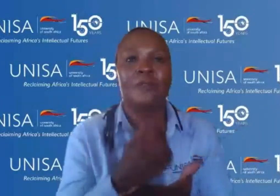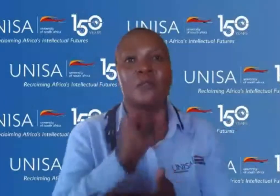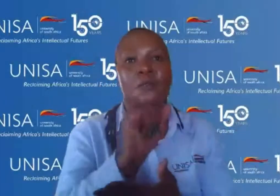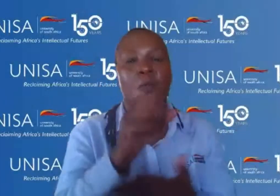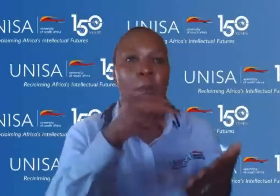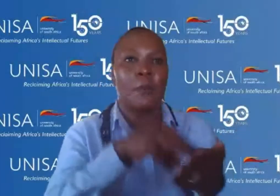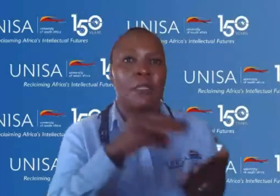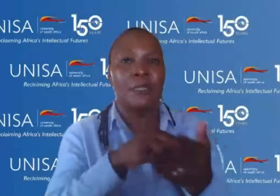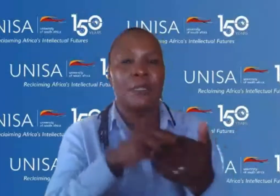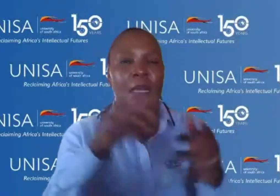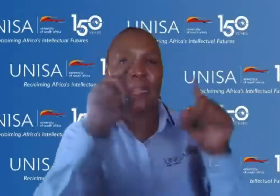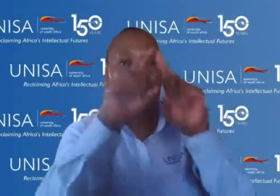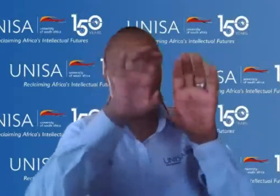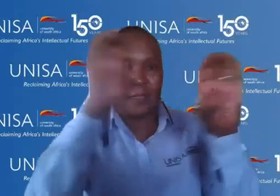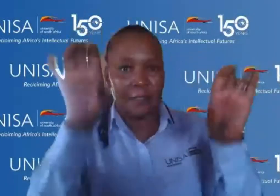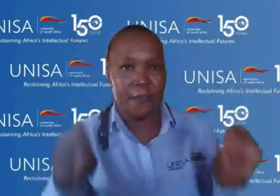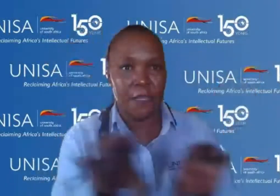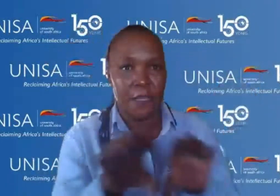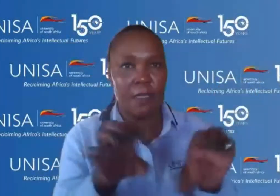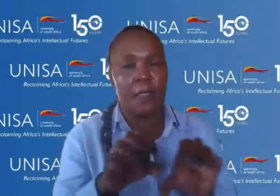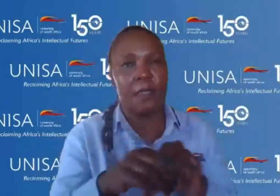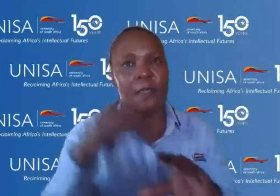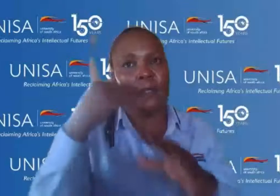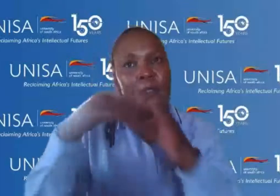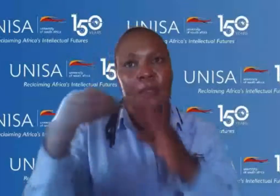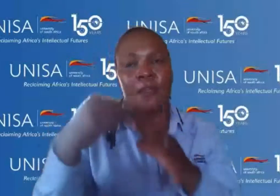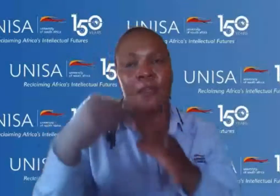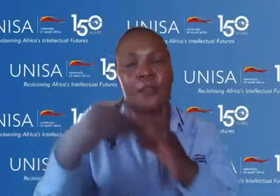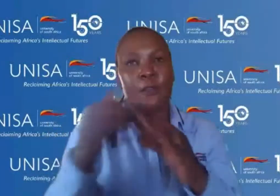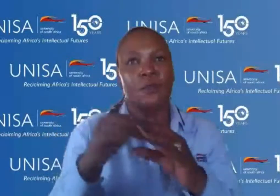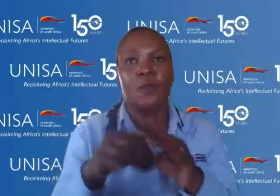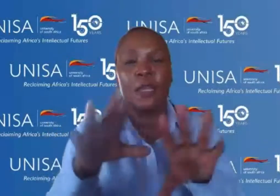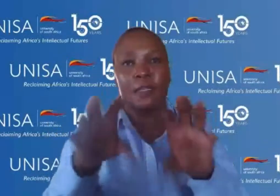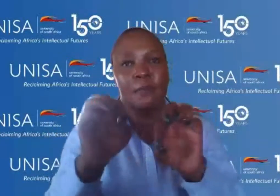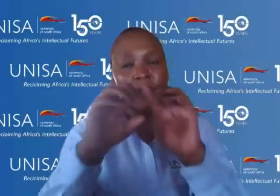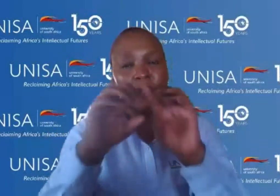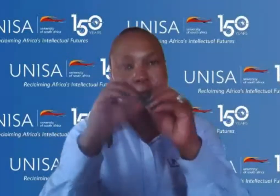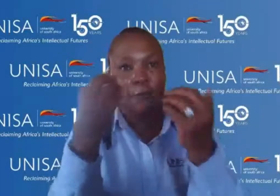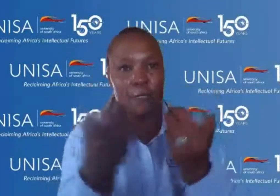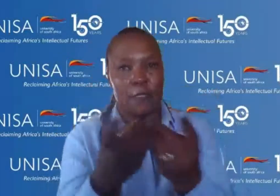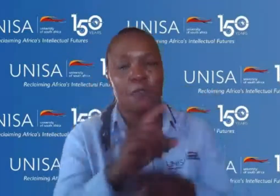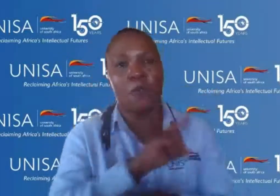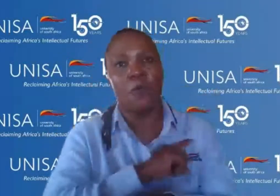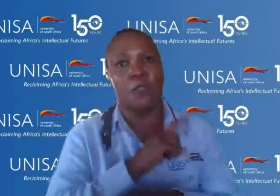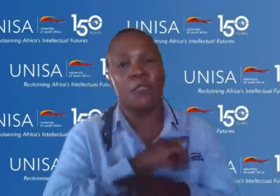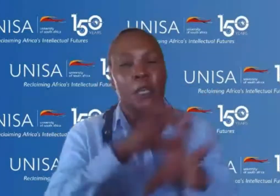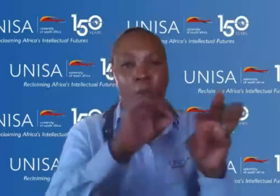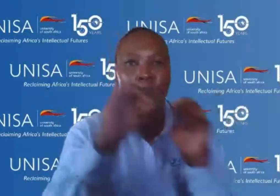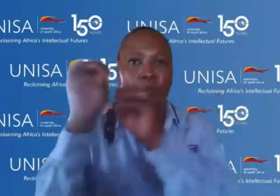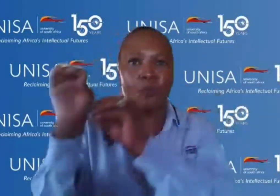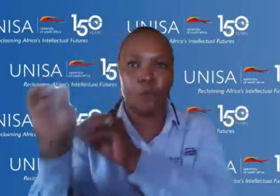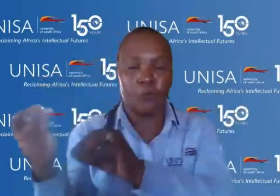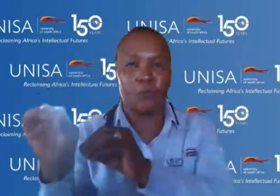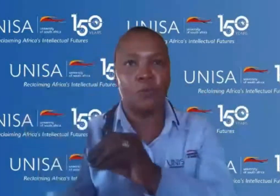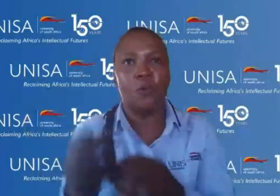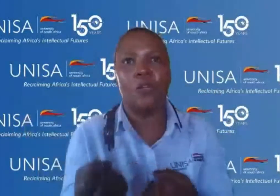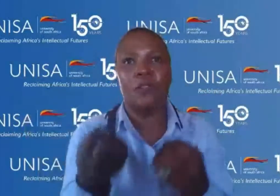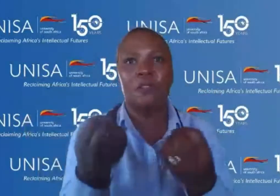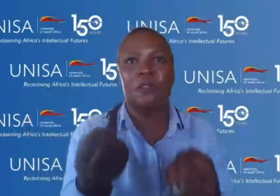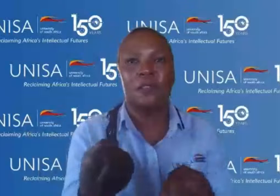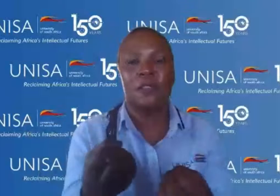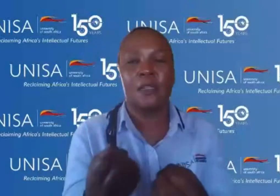report, send it to exam department so that they can defer you or give you extra